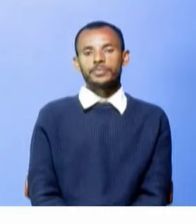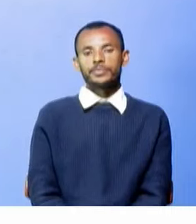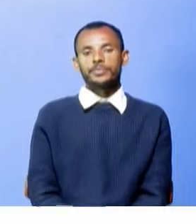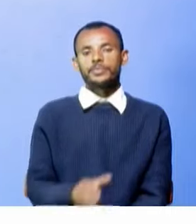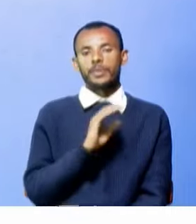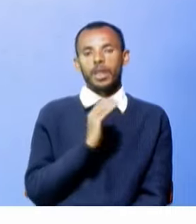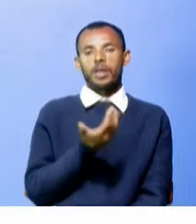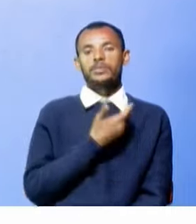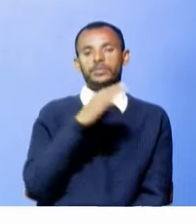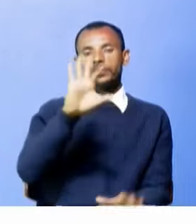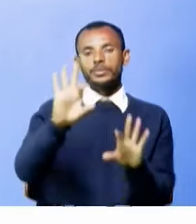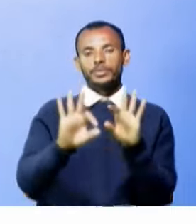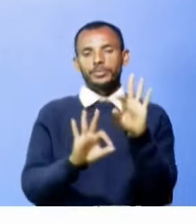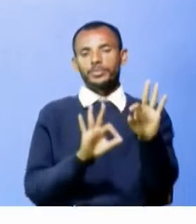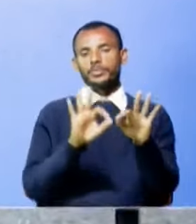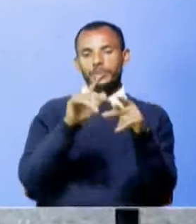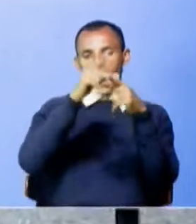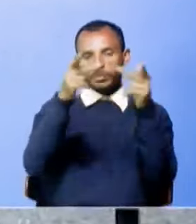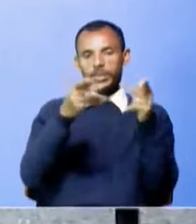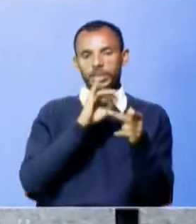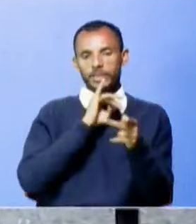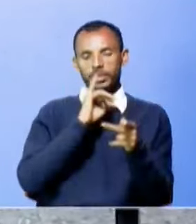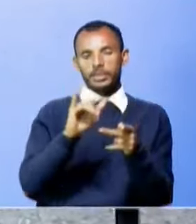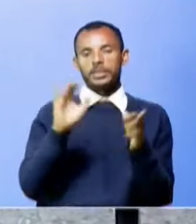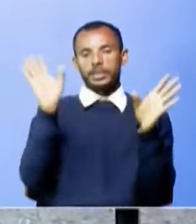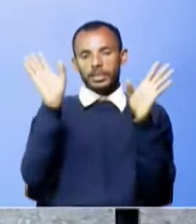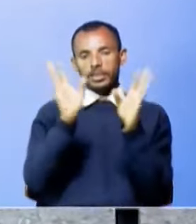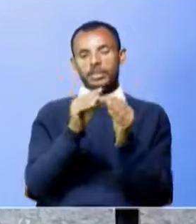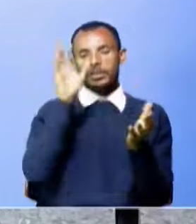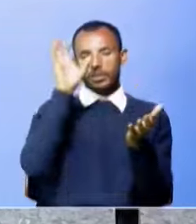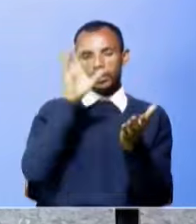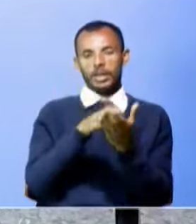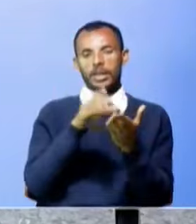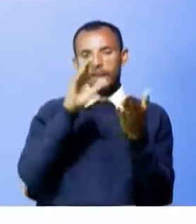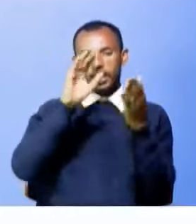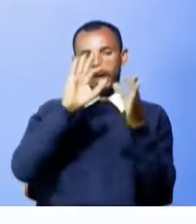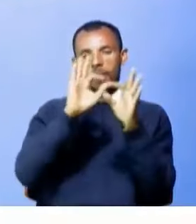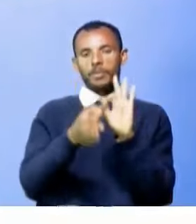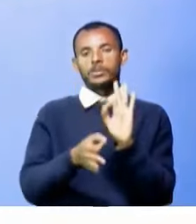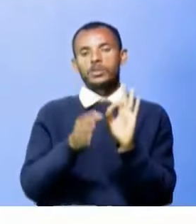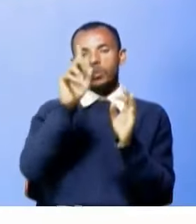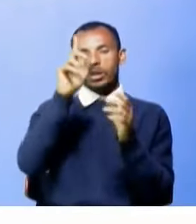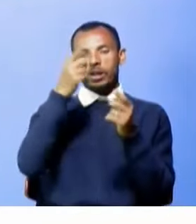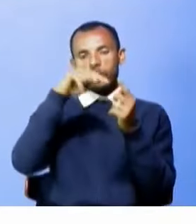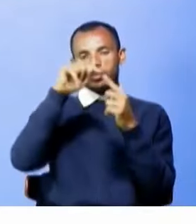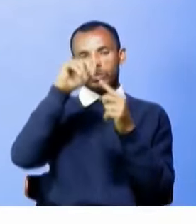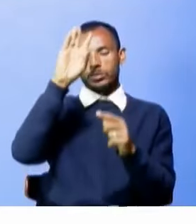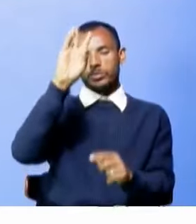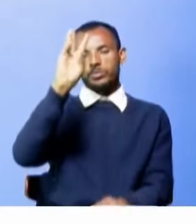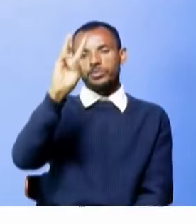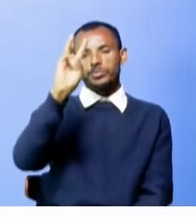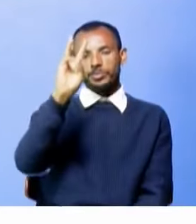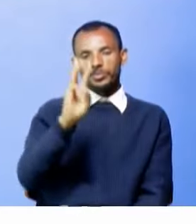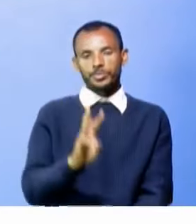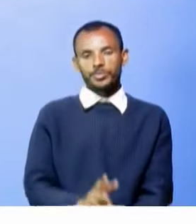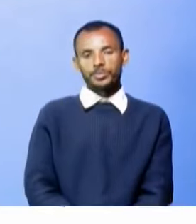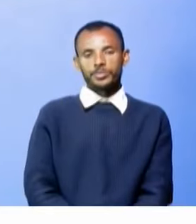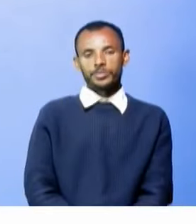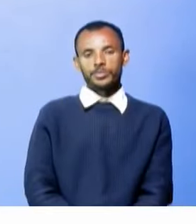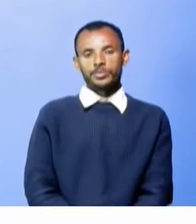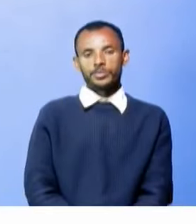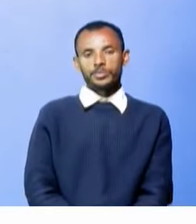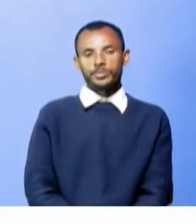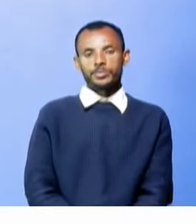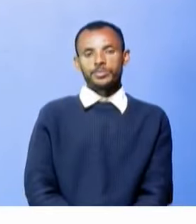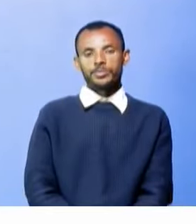our sample space will be a set containing numbers 1 up to 6. 1,